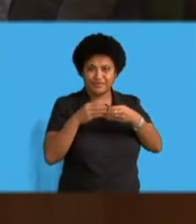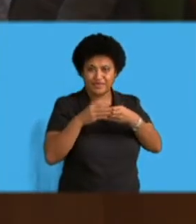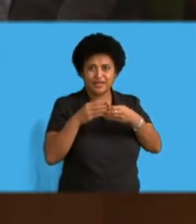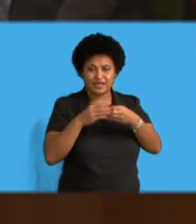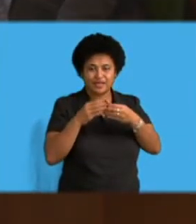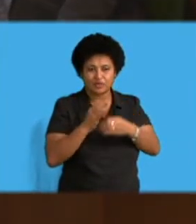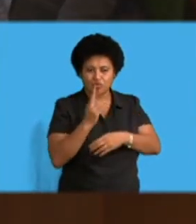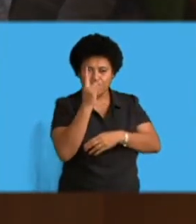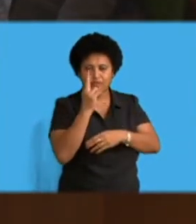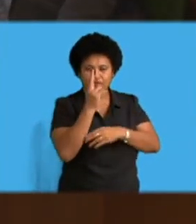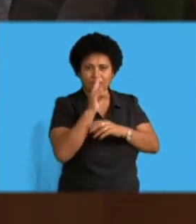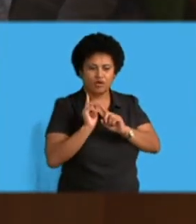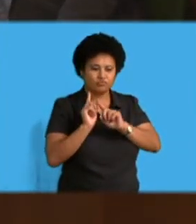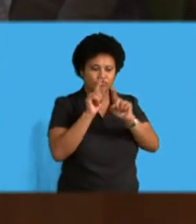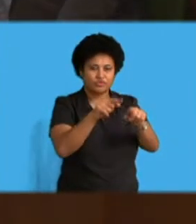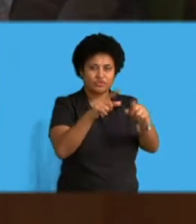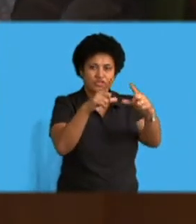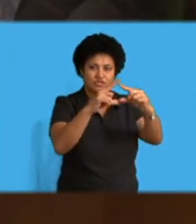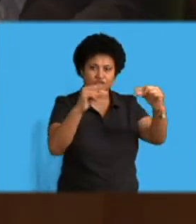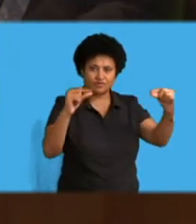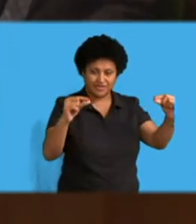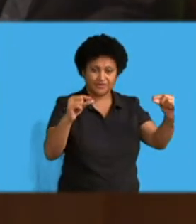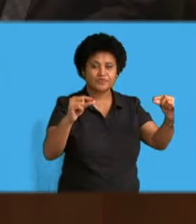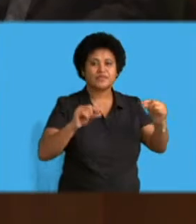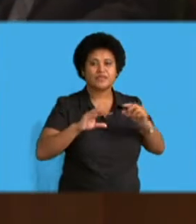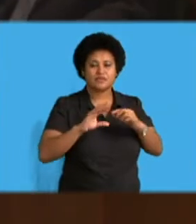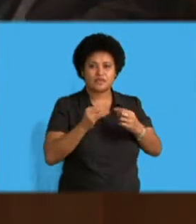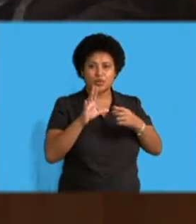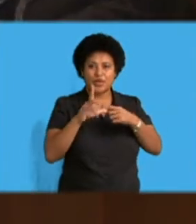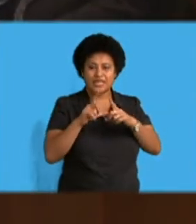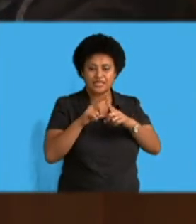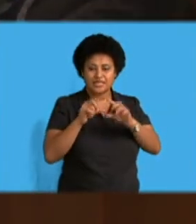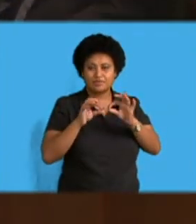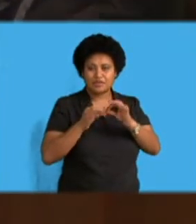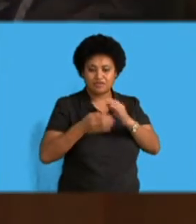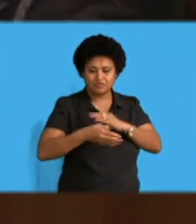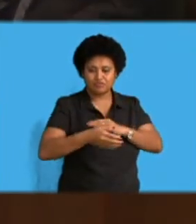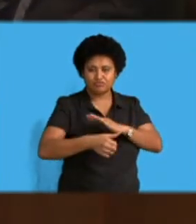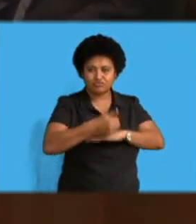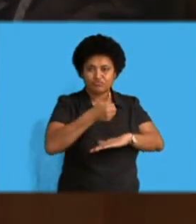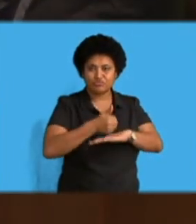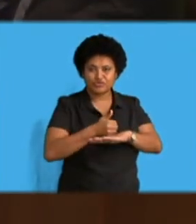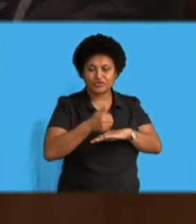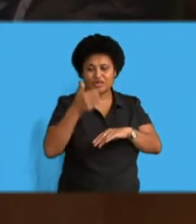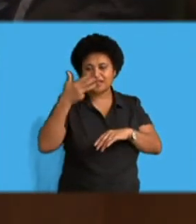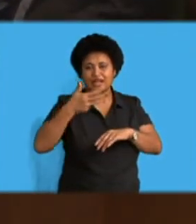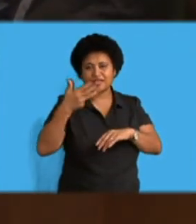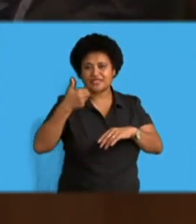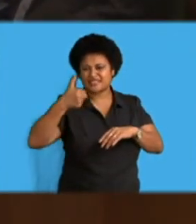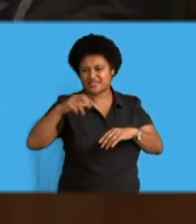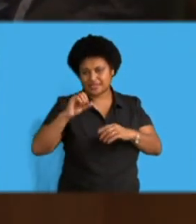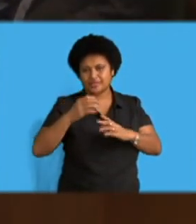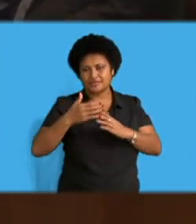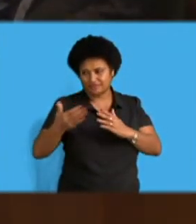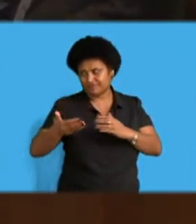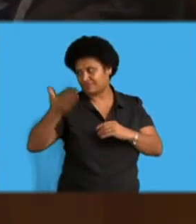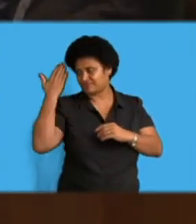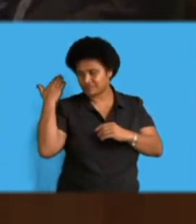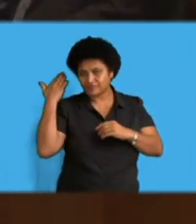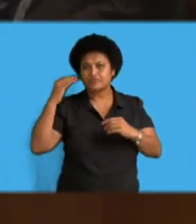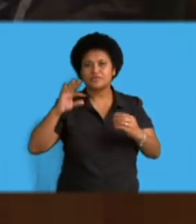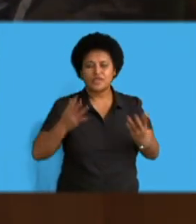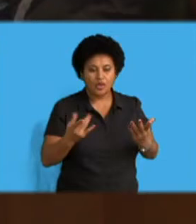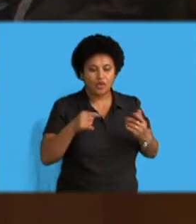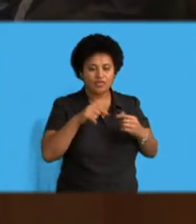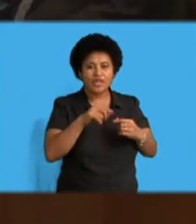Honourable Deputy Speaker, the ADB was established in the early 1960s as a multilateral development bank and a financial institution to foster economic growth and